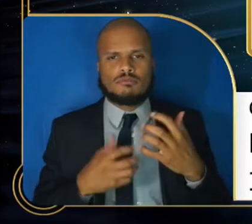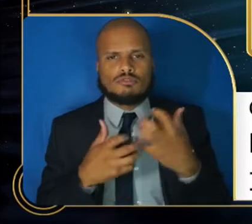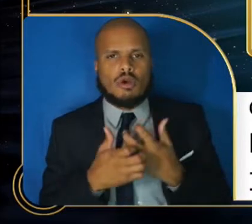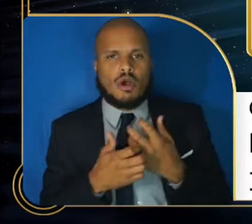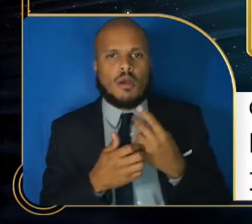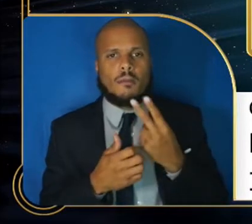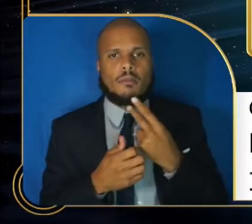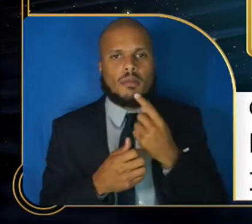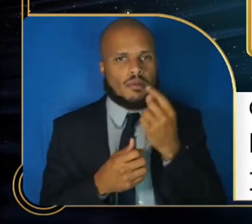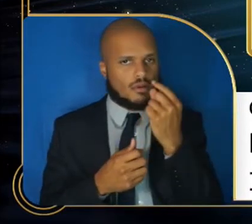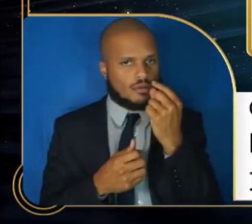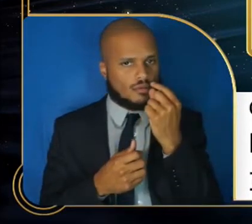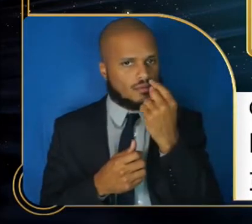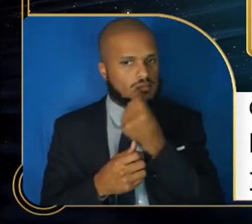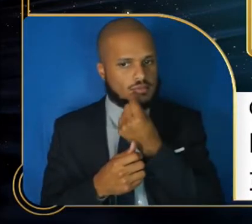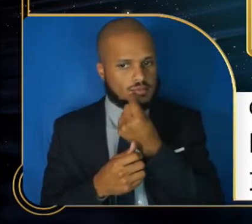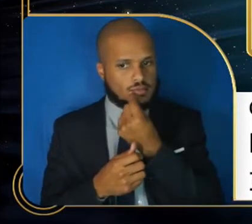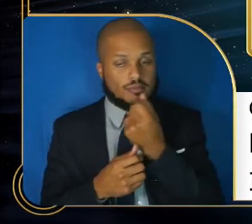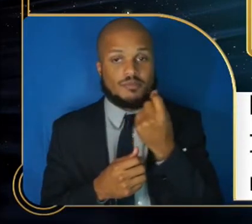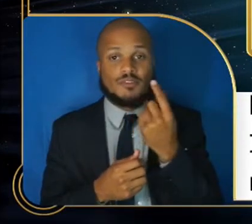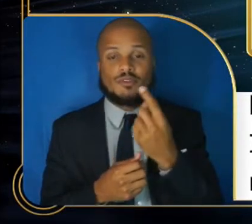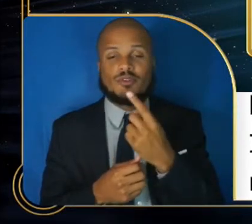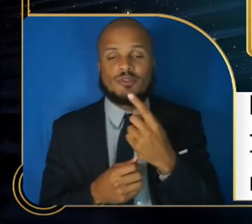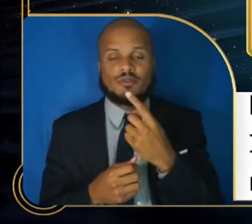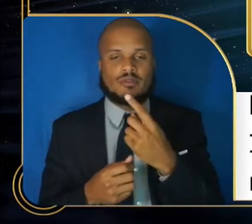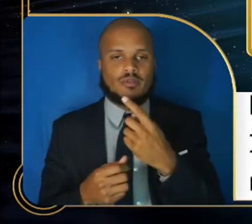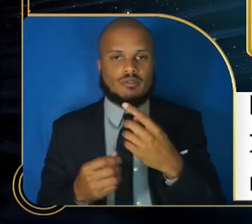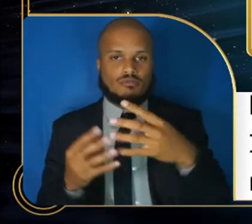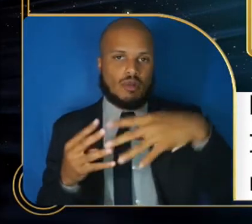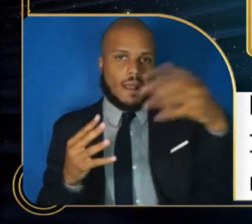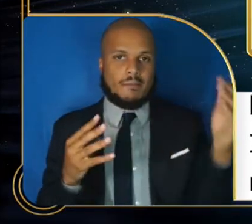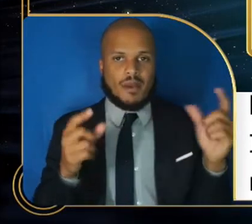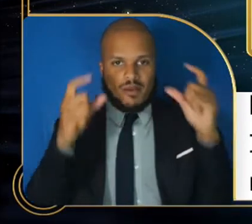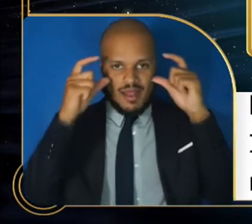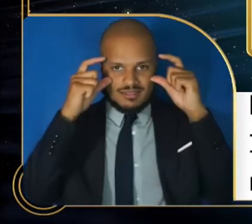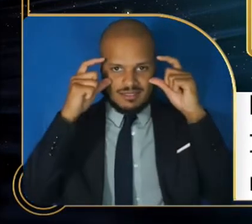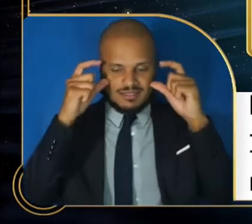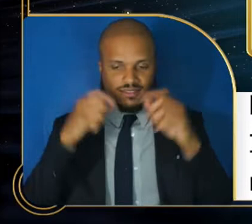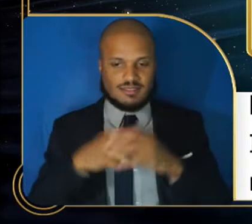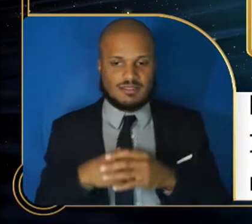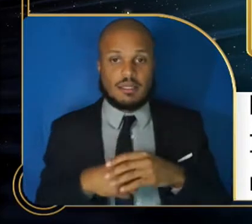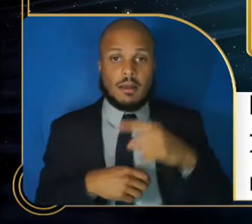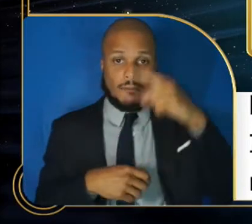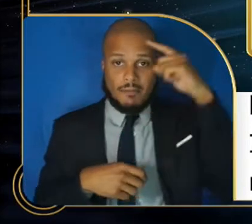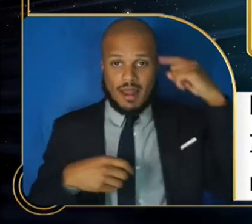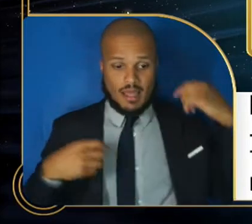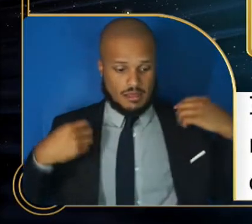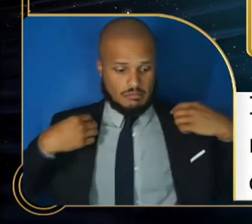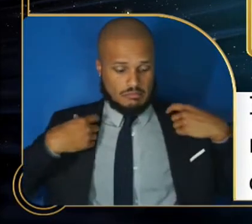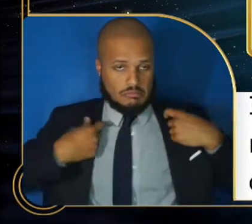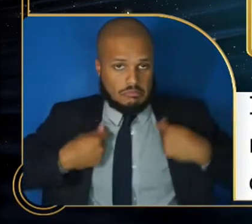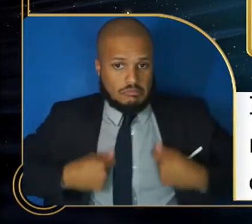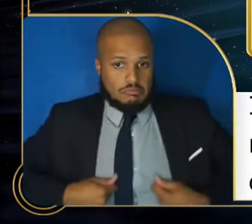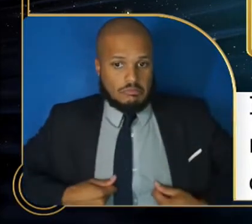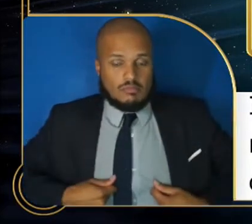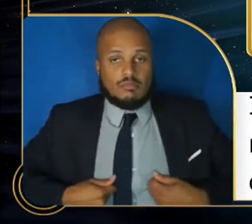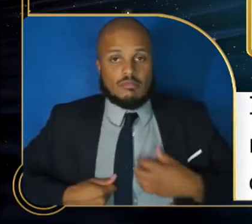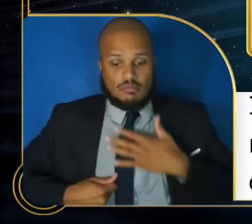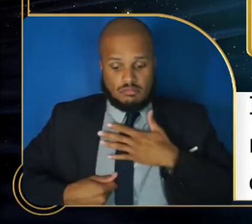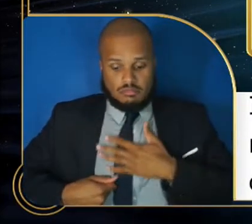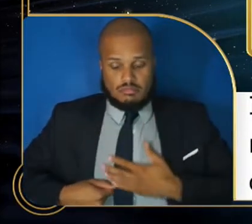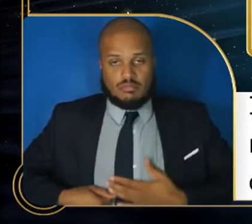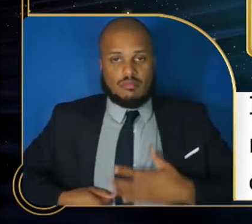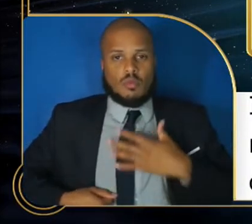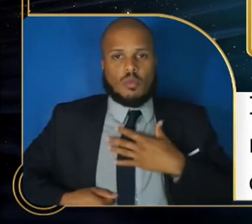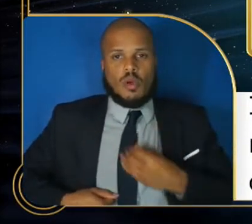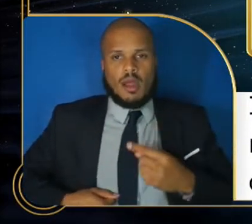I have rainbow-colored glasses. I'm wearing a black cardigan over a white and black